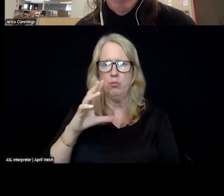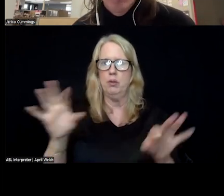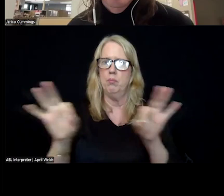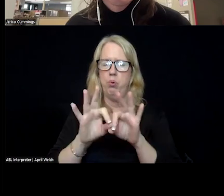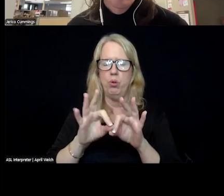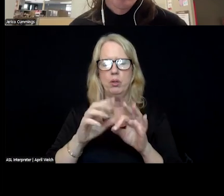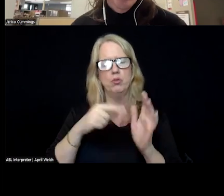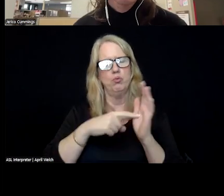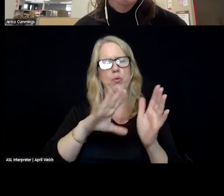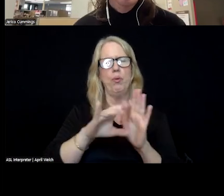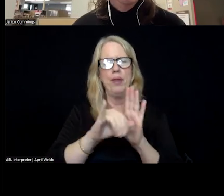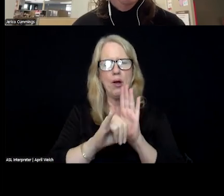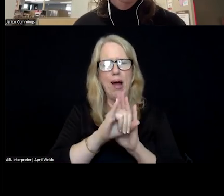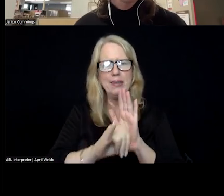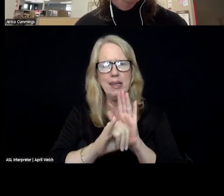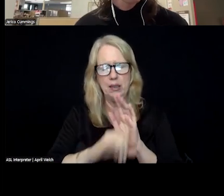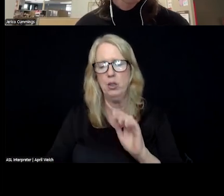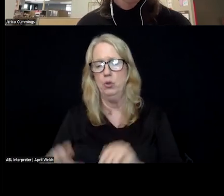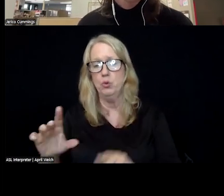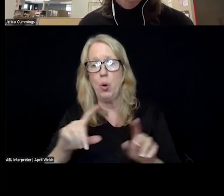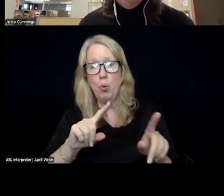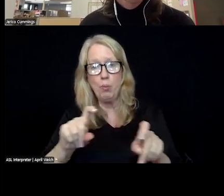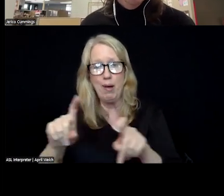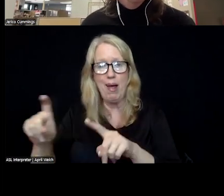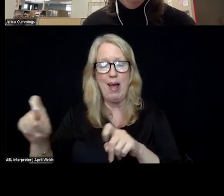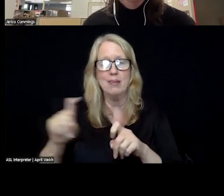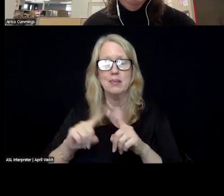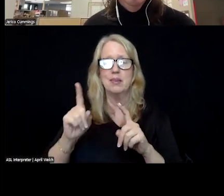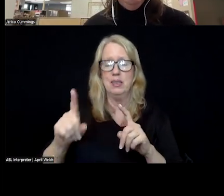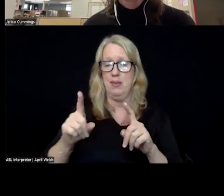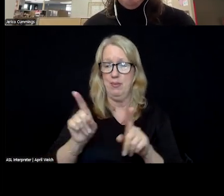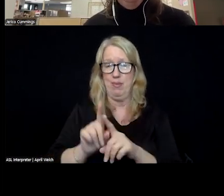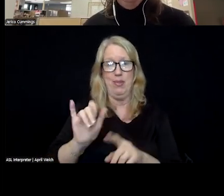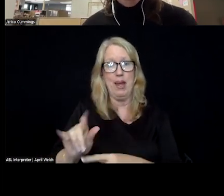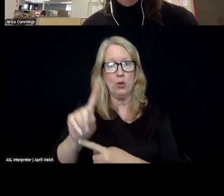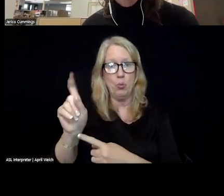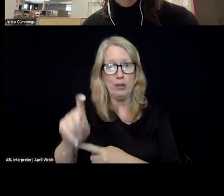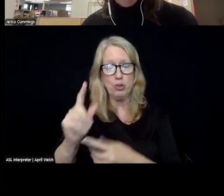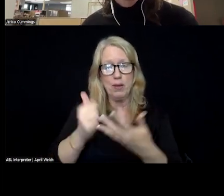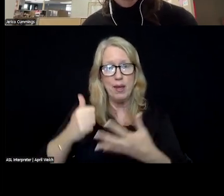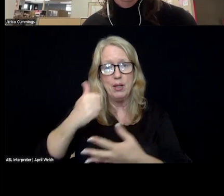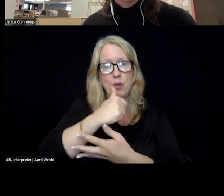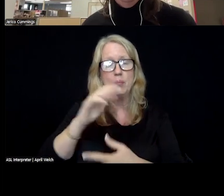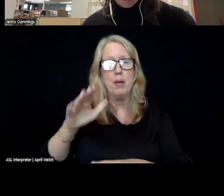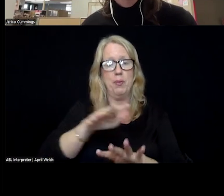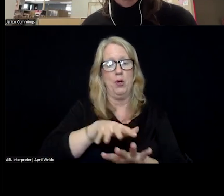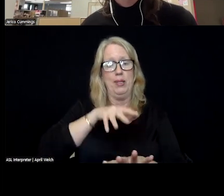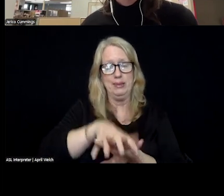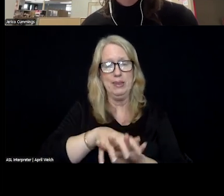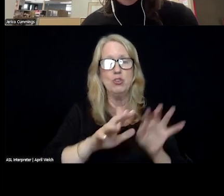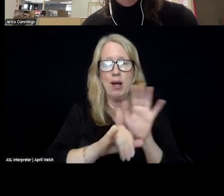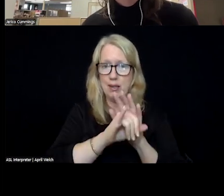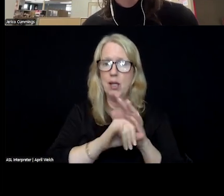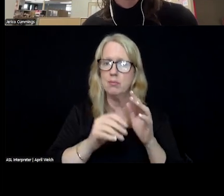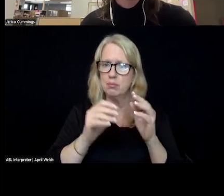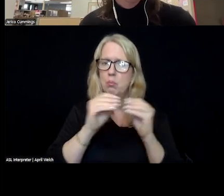one's identity. And so when we asked our survey respondents the same question, they ranked their Indigenous identity to be